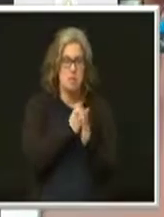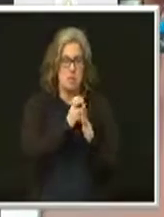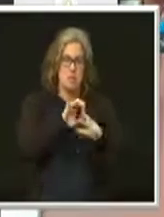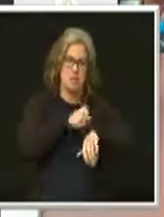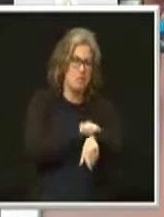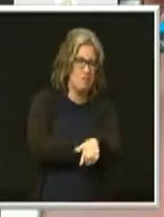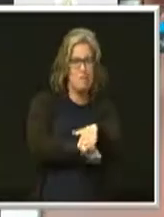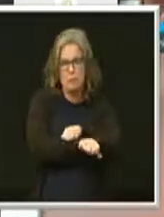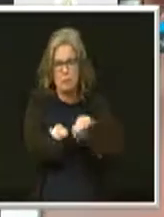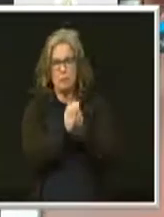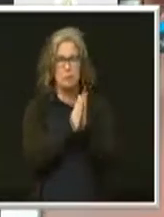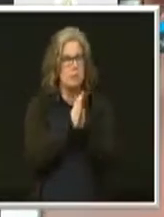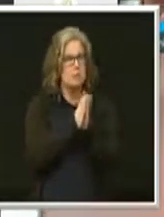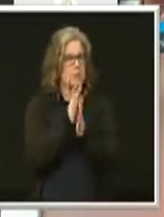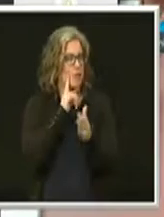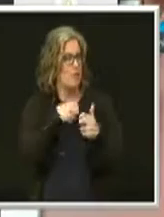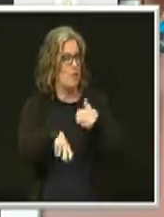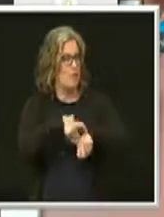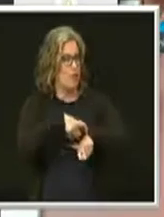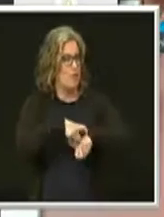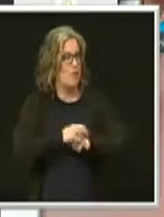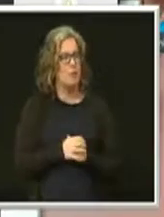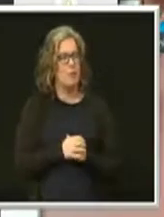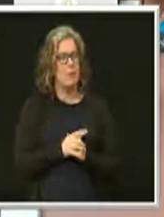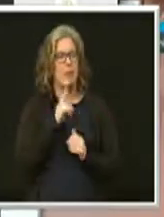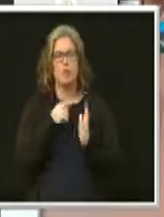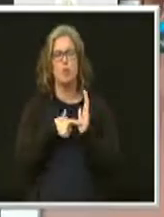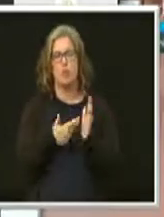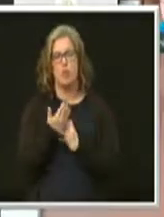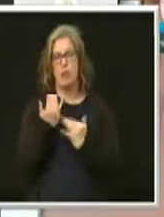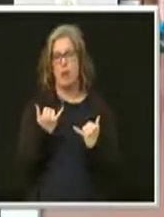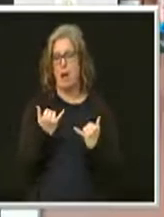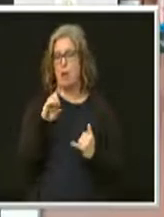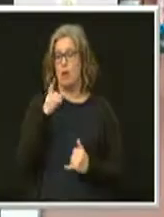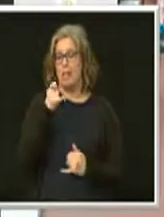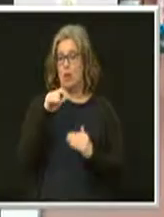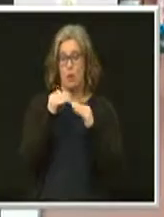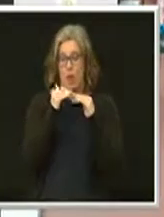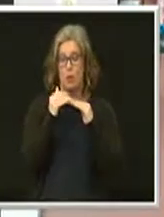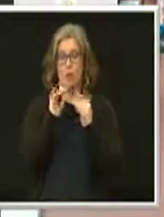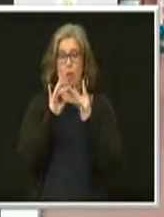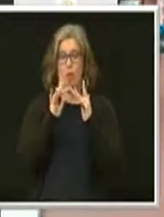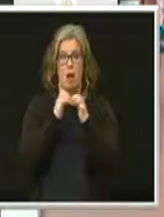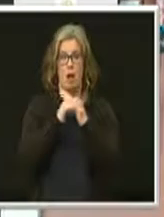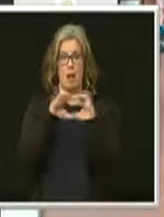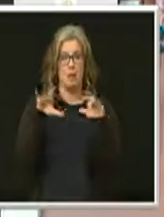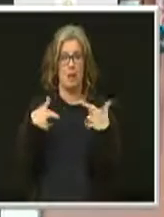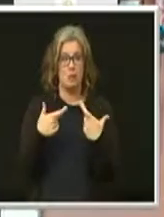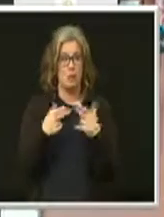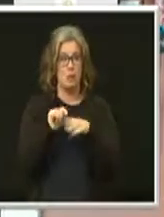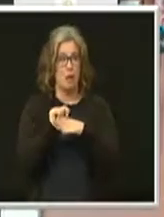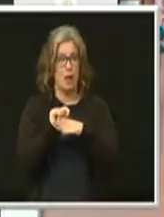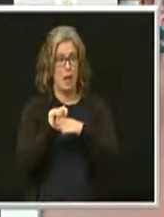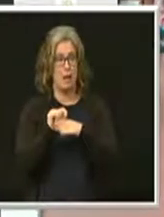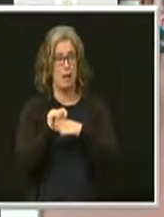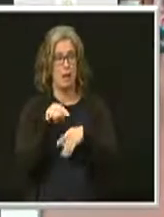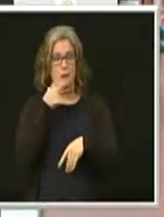tough times in the community. So they've shown that through now the digital equity and going online with their classroom trainings on